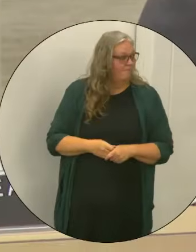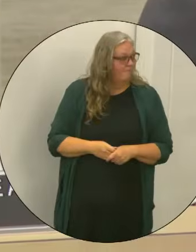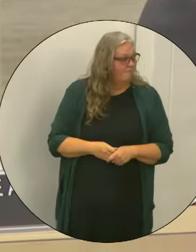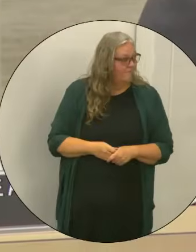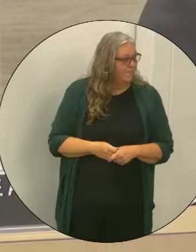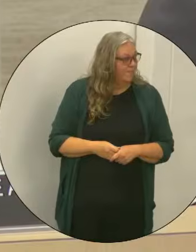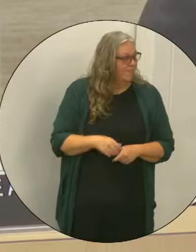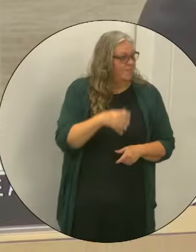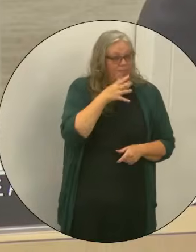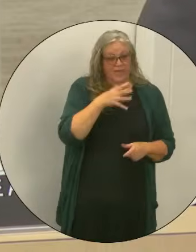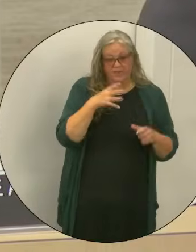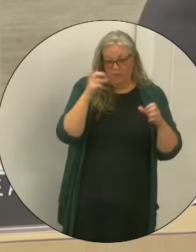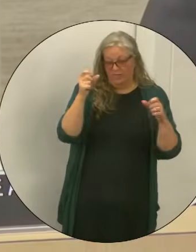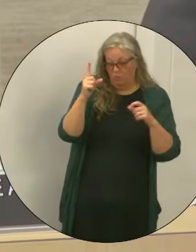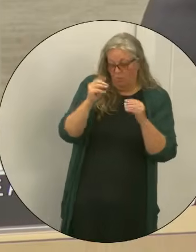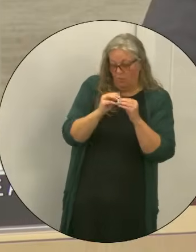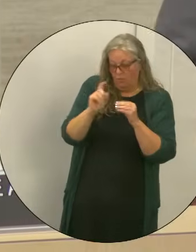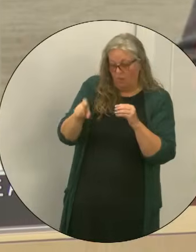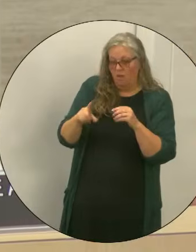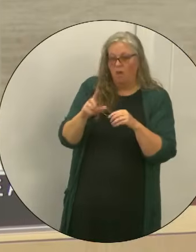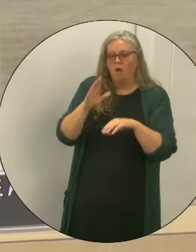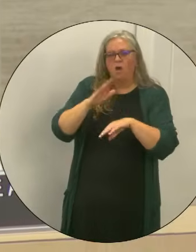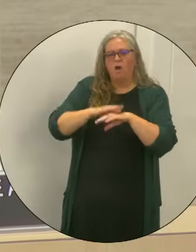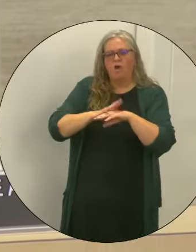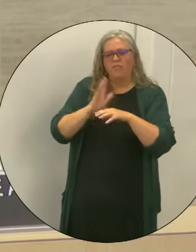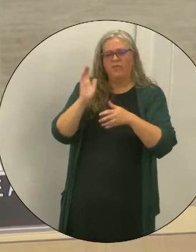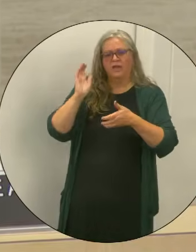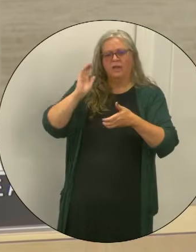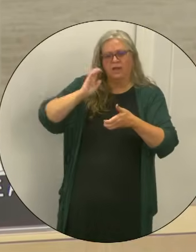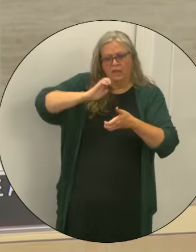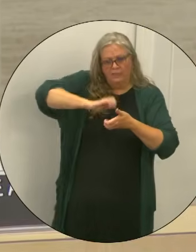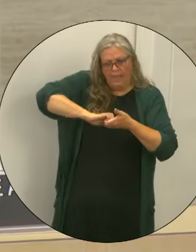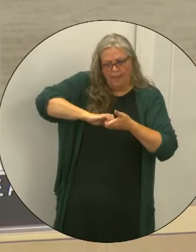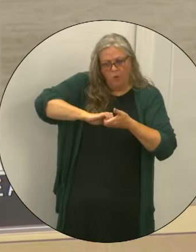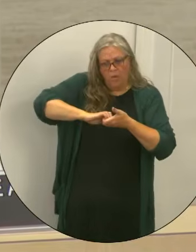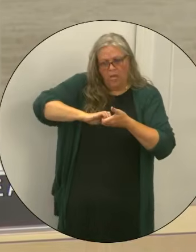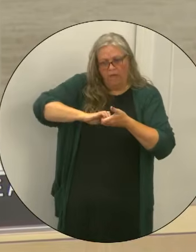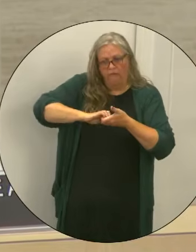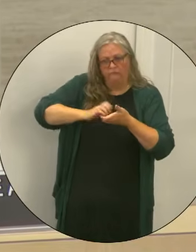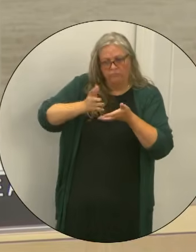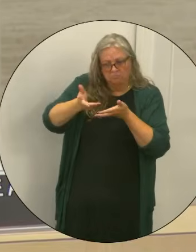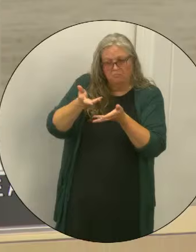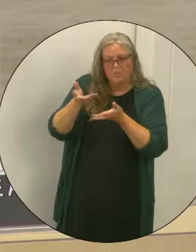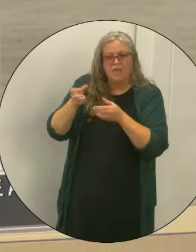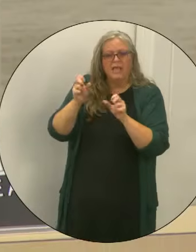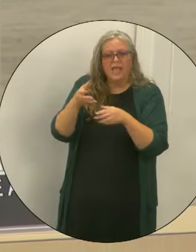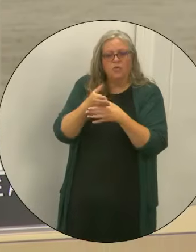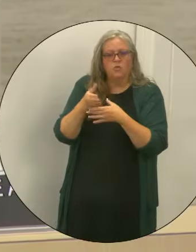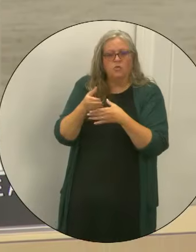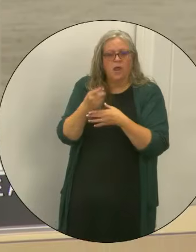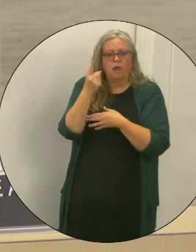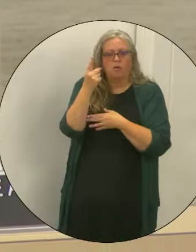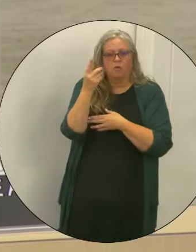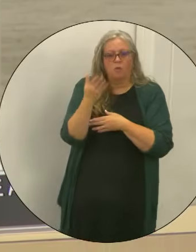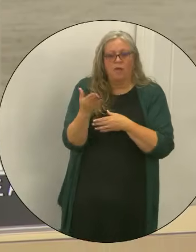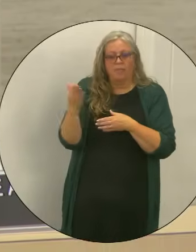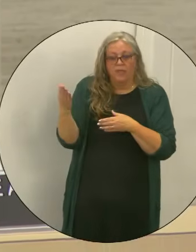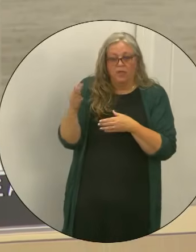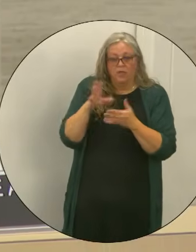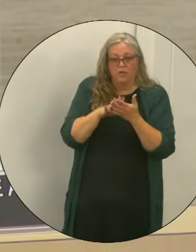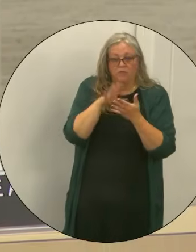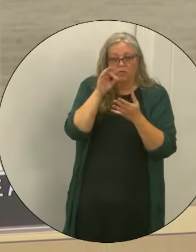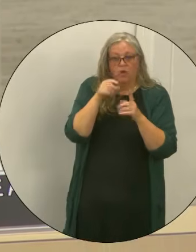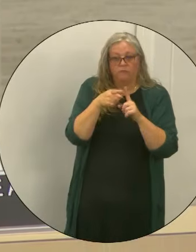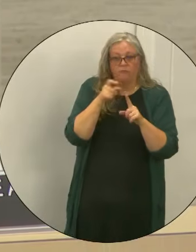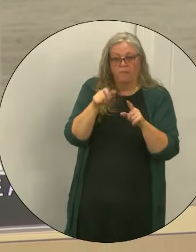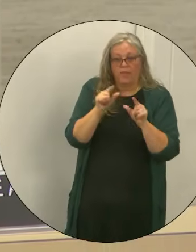President, one more question, if I could, on that collaborative, can you just share like one thing that you have learned from